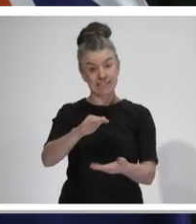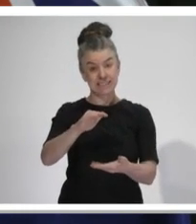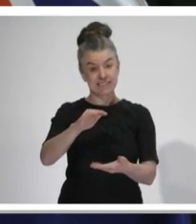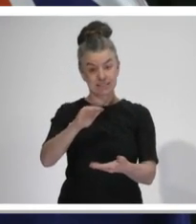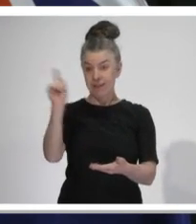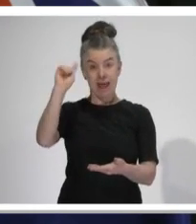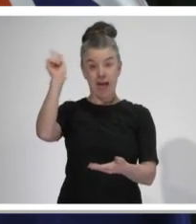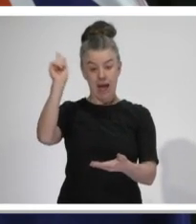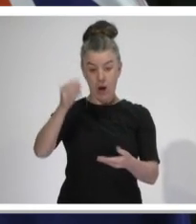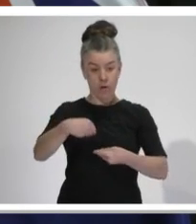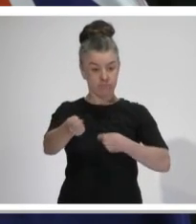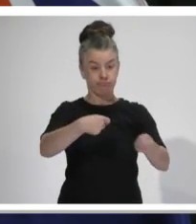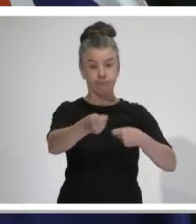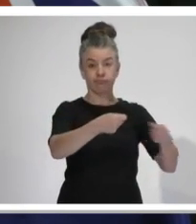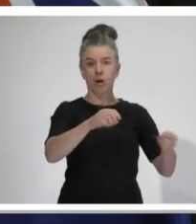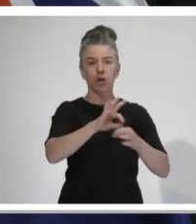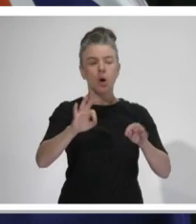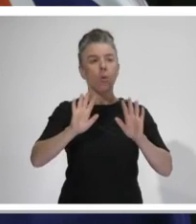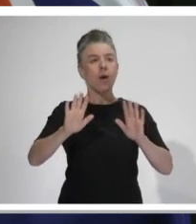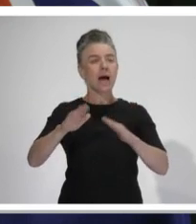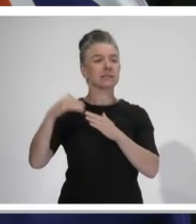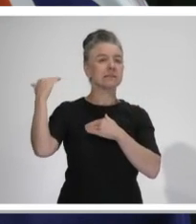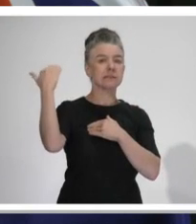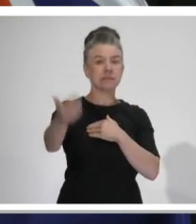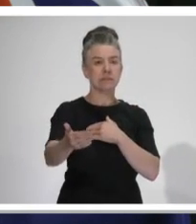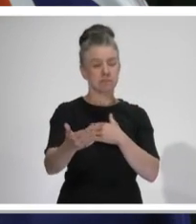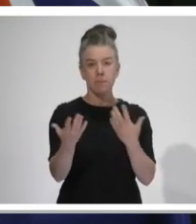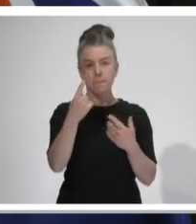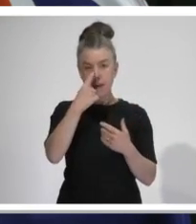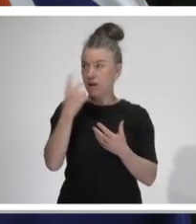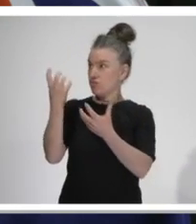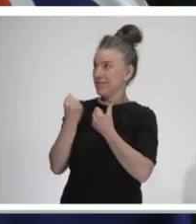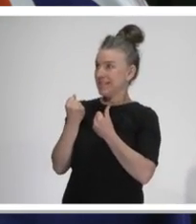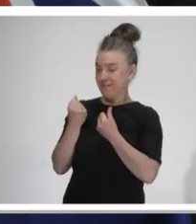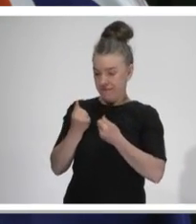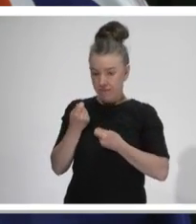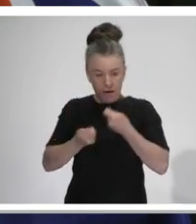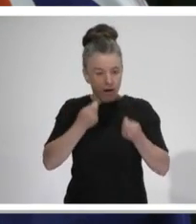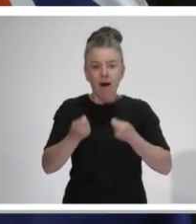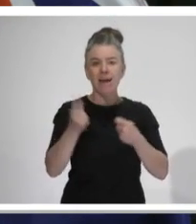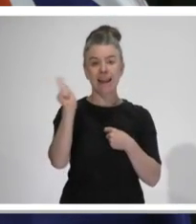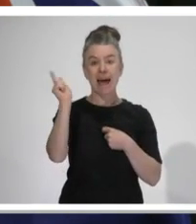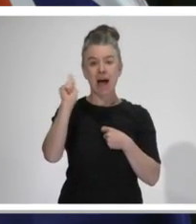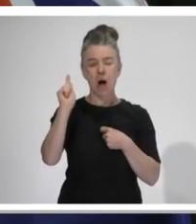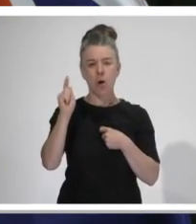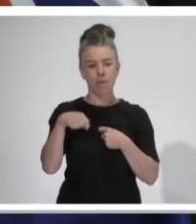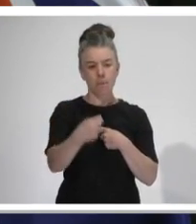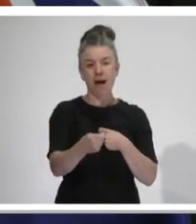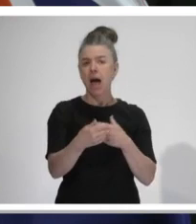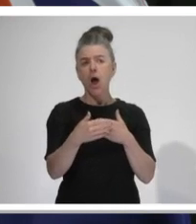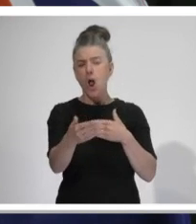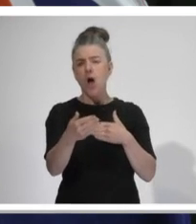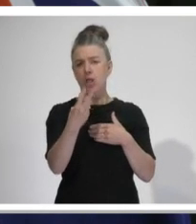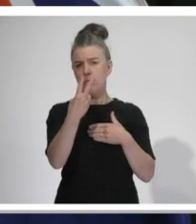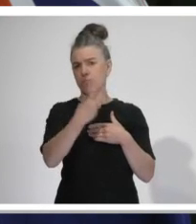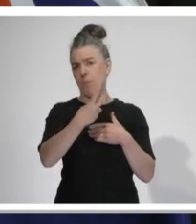is already out the door and in people's pockets and bank accounts. It's been paid for 12 weeks up front, so no matter